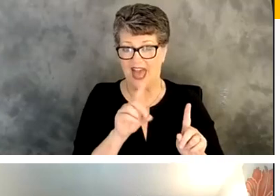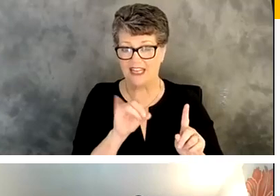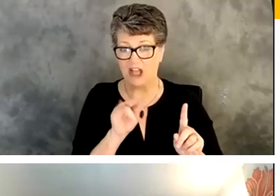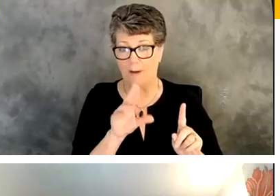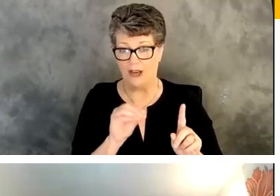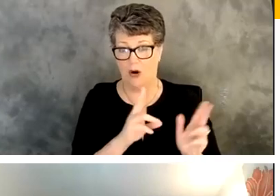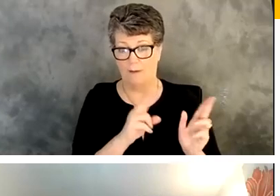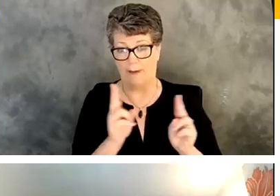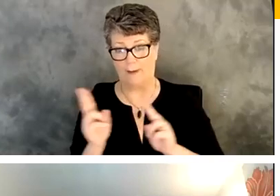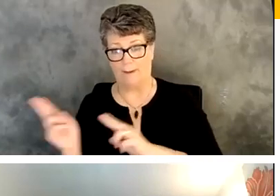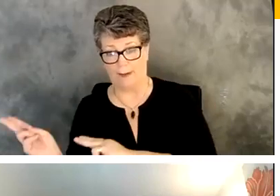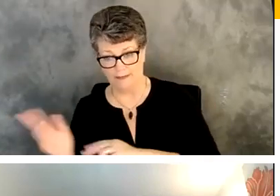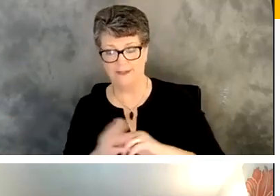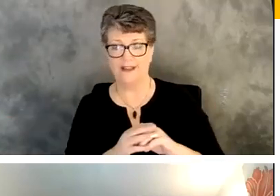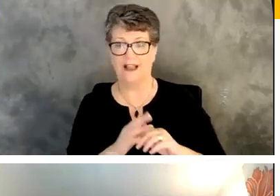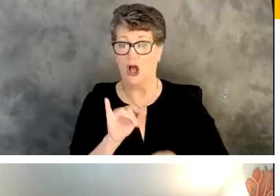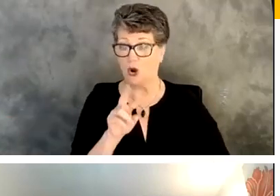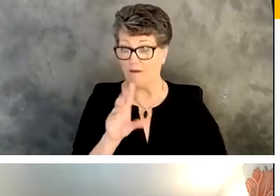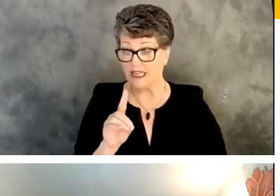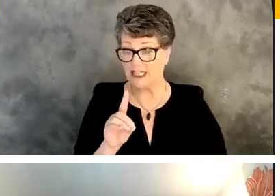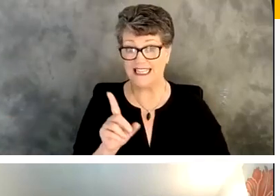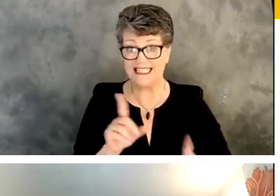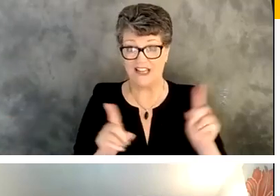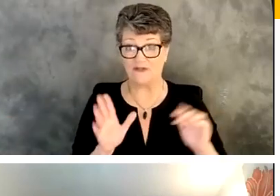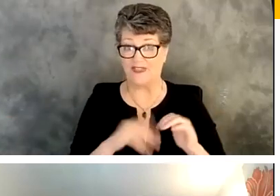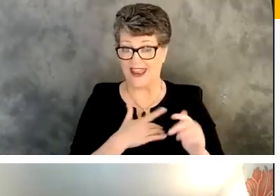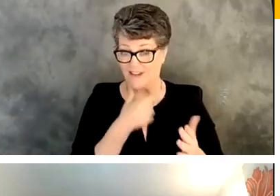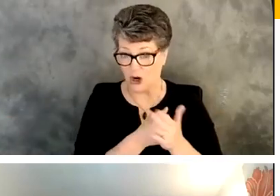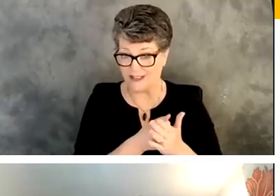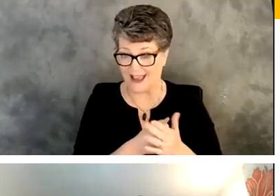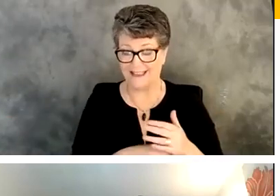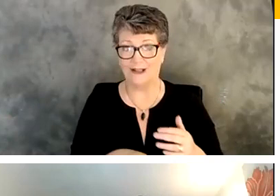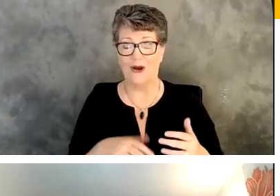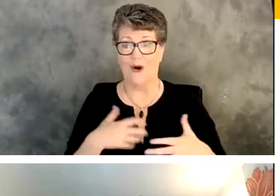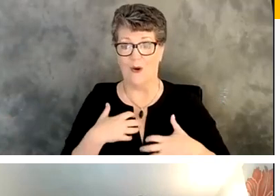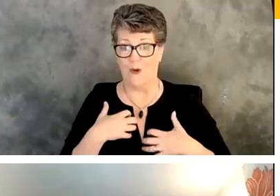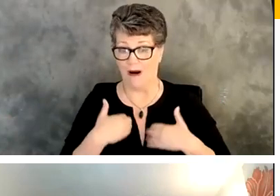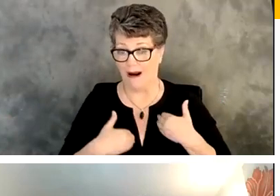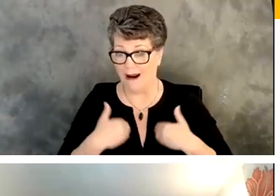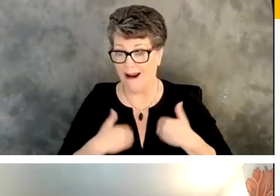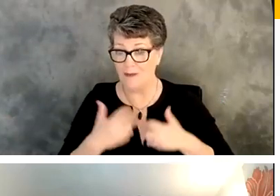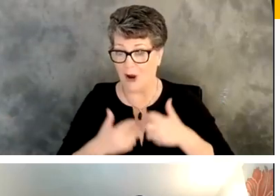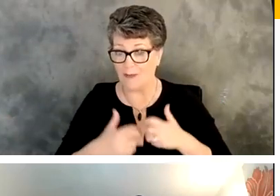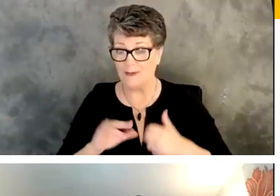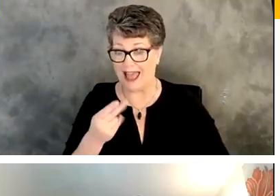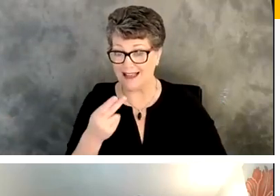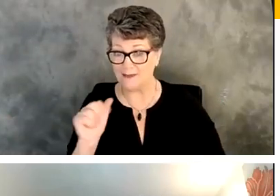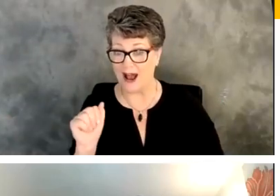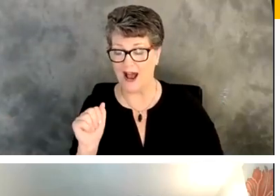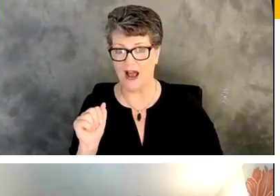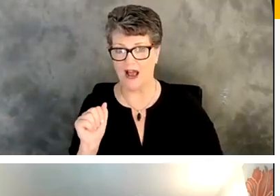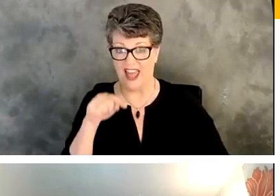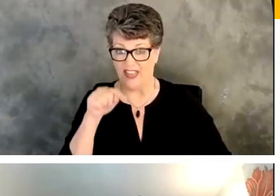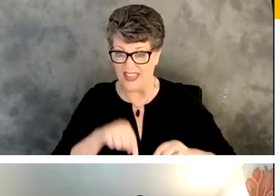So COVID is different than like having a heart attack or emphysema or asthma, in that it spreads. And